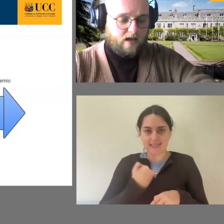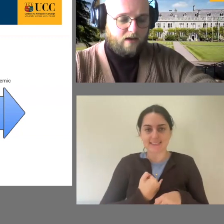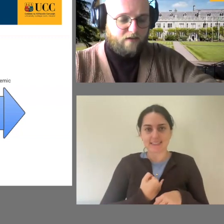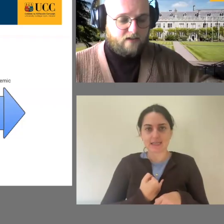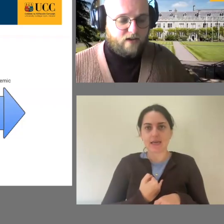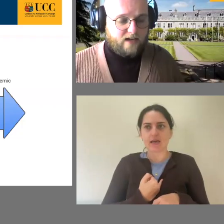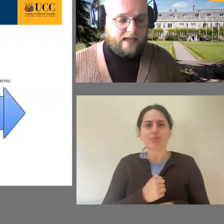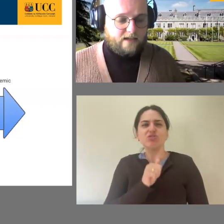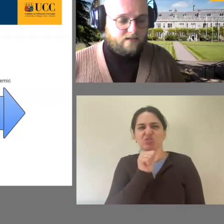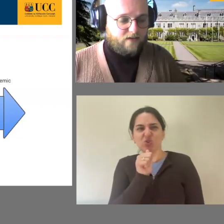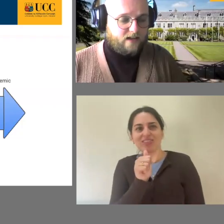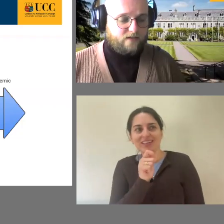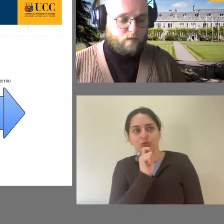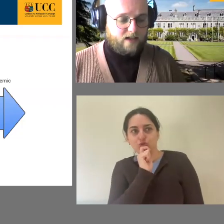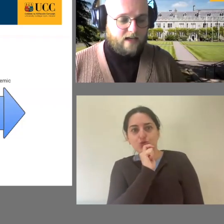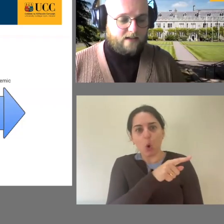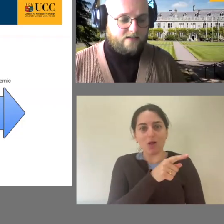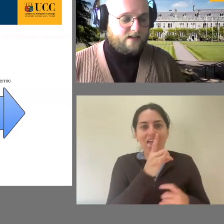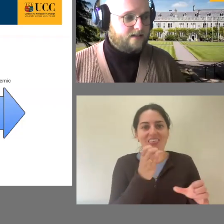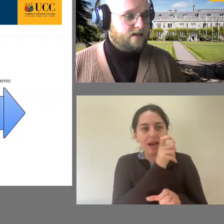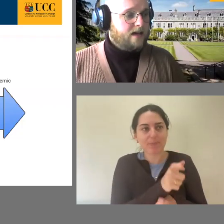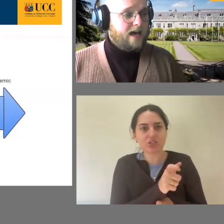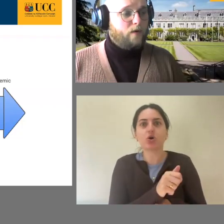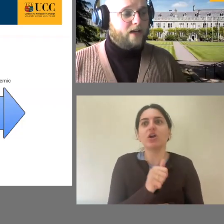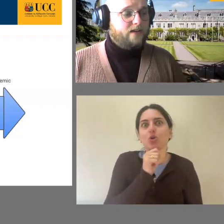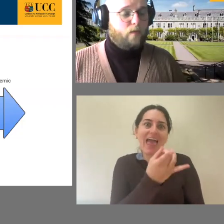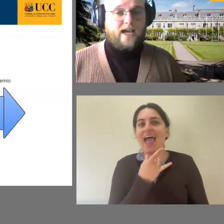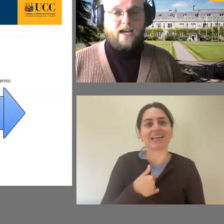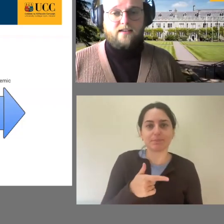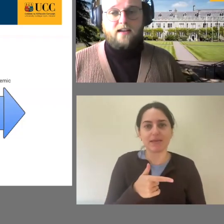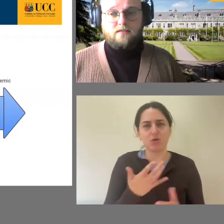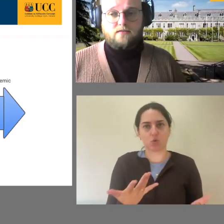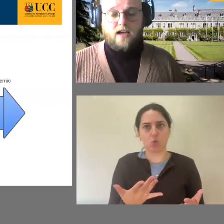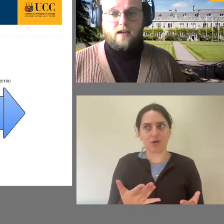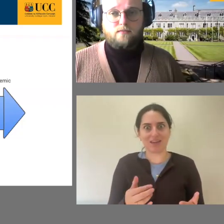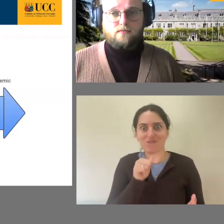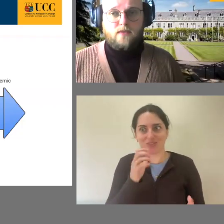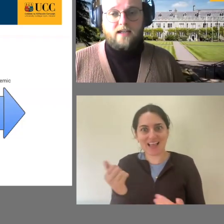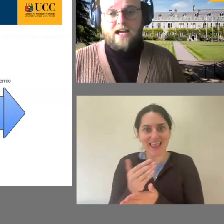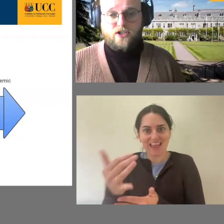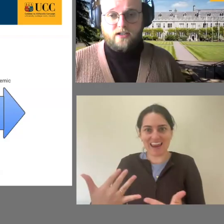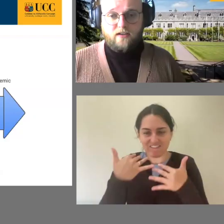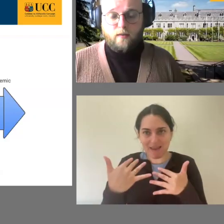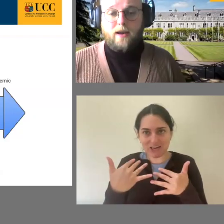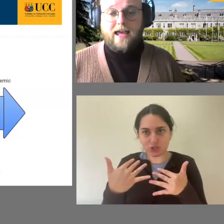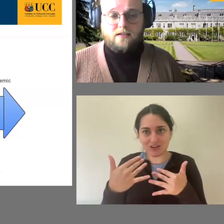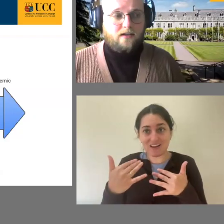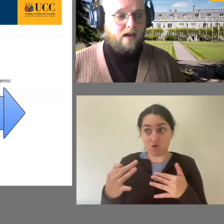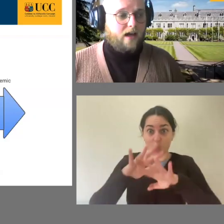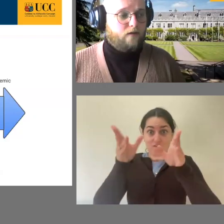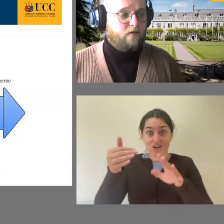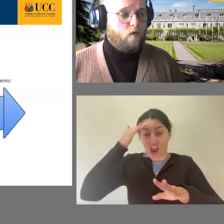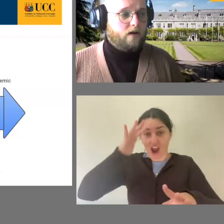communicated effectively or collected effectively when in healthcare settings. And without that, we can't then, on a national level,